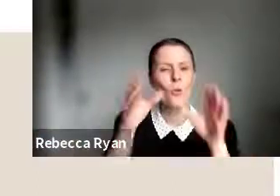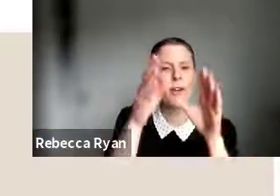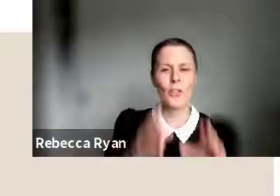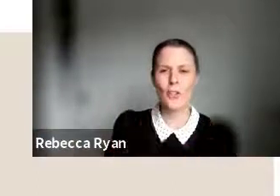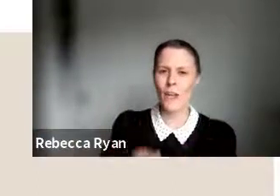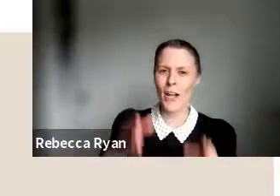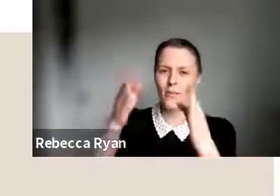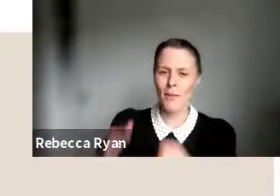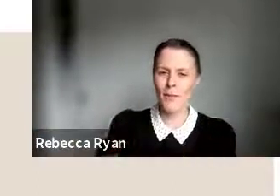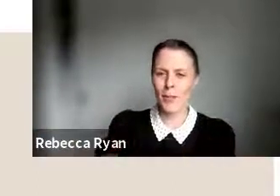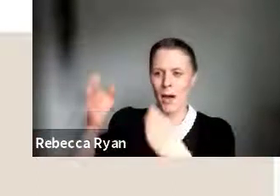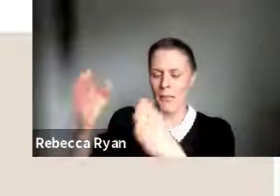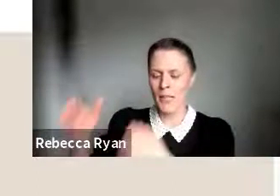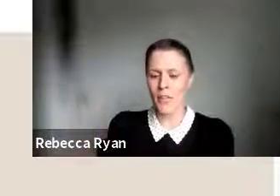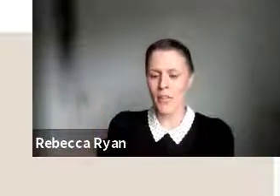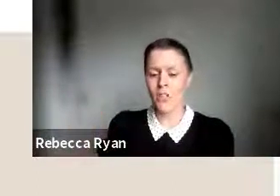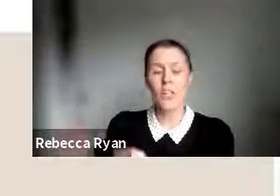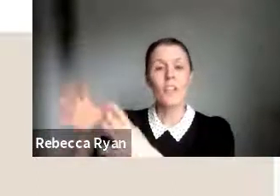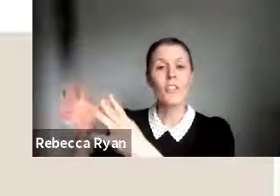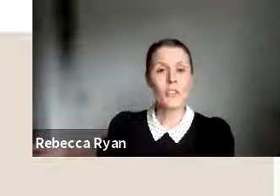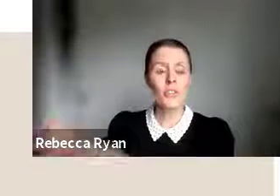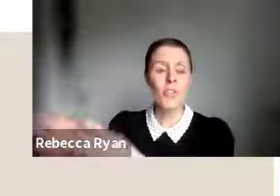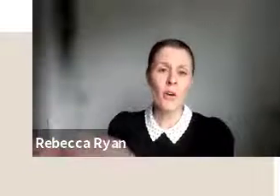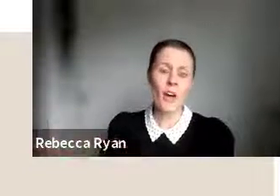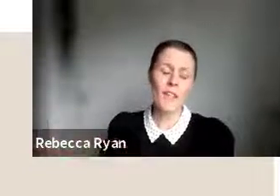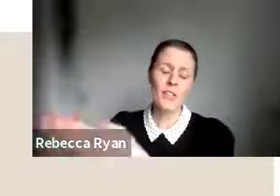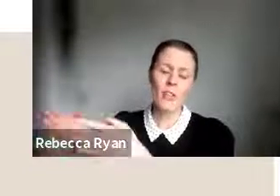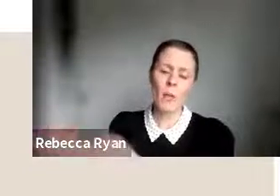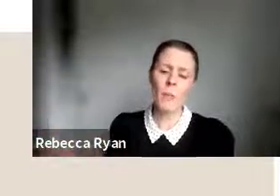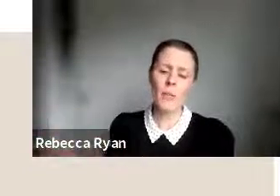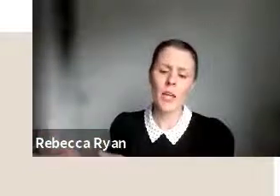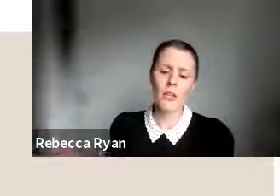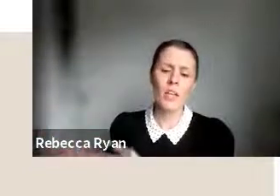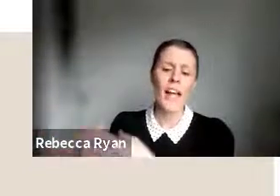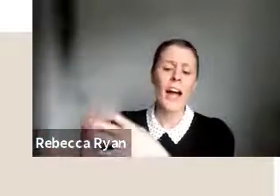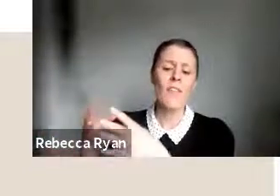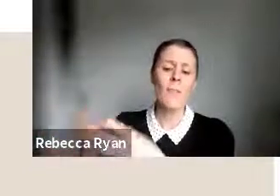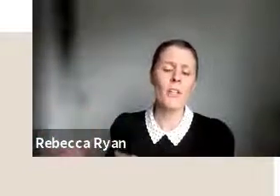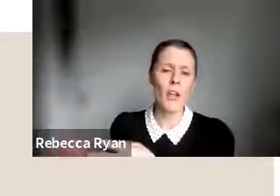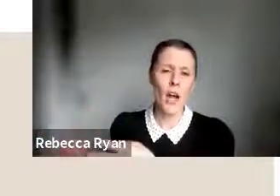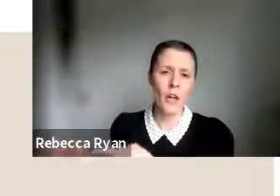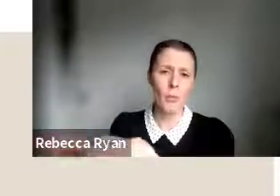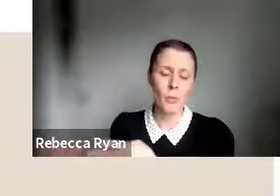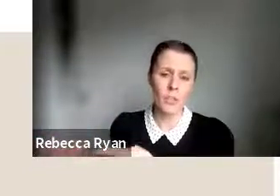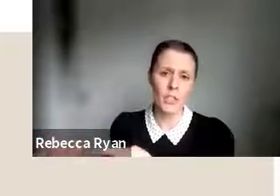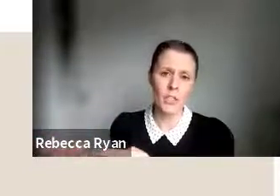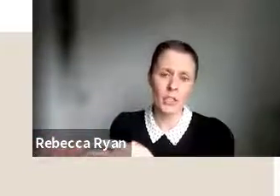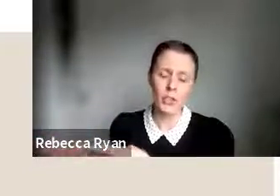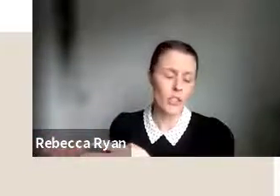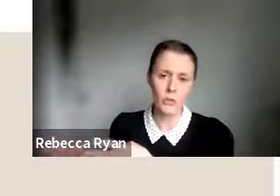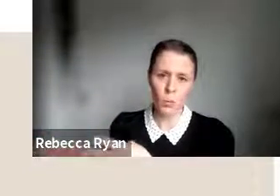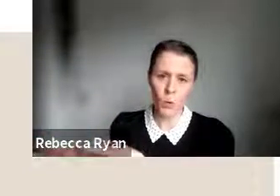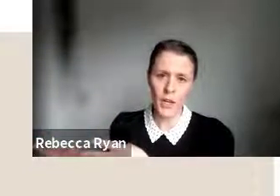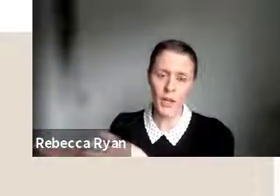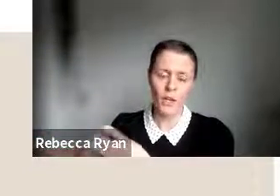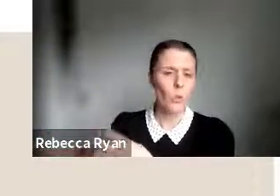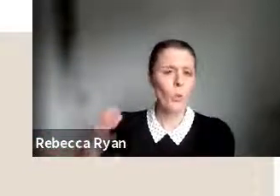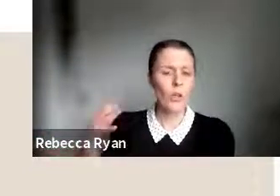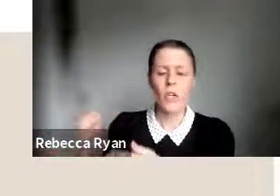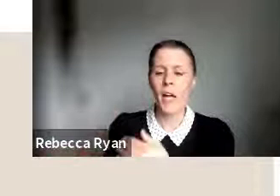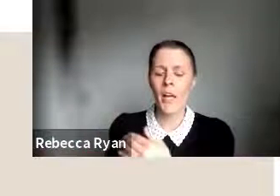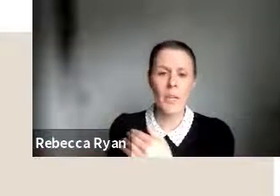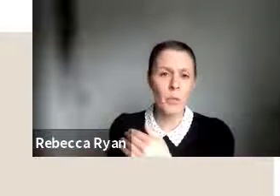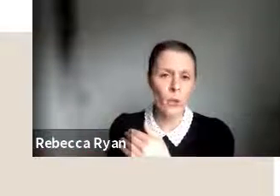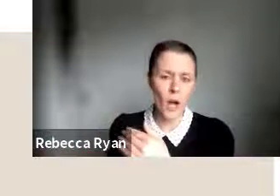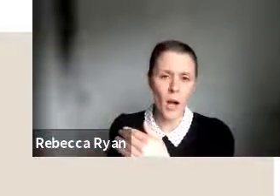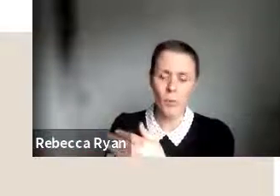everyone. We have to stratify by the population. Certain demographics in our population have a much higher percentage than just 1. When we